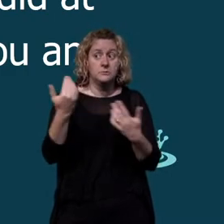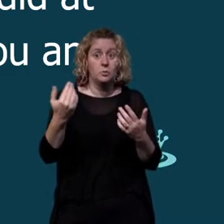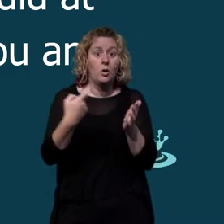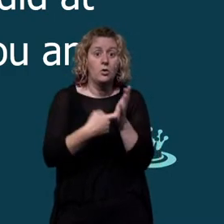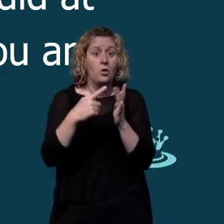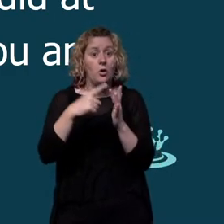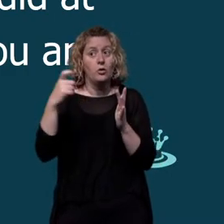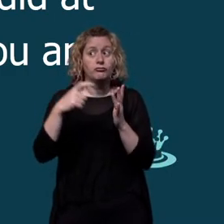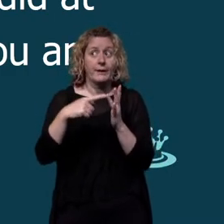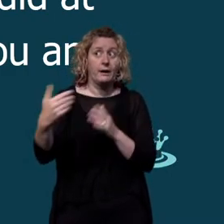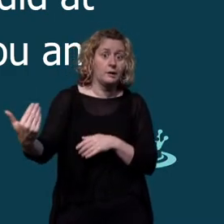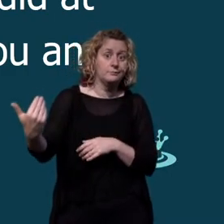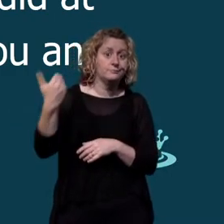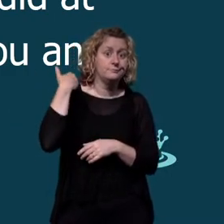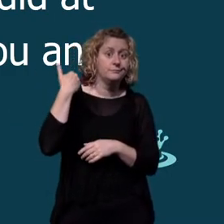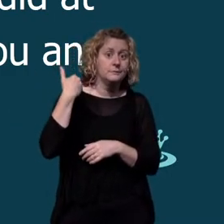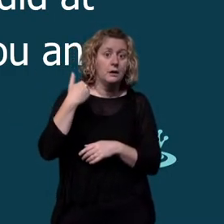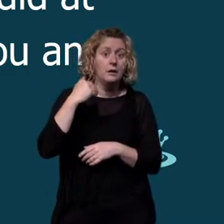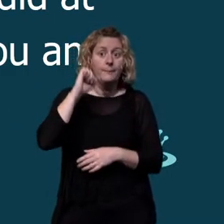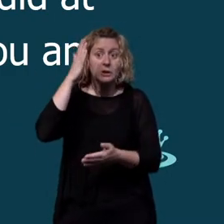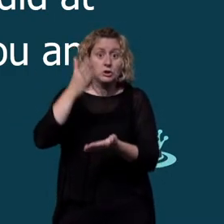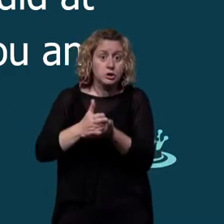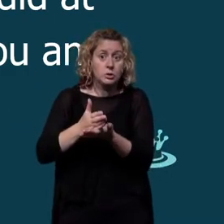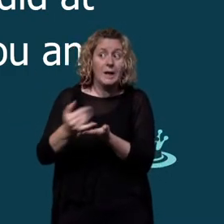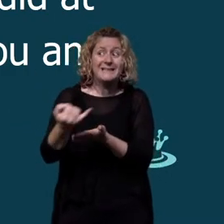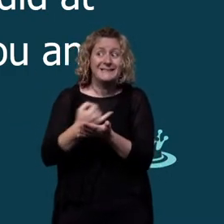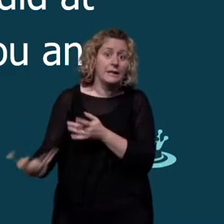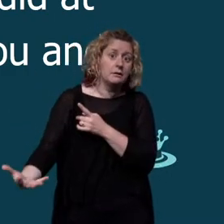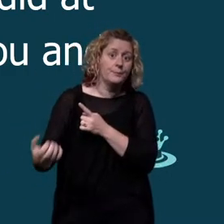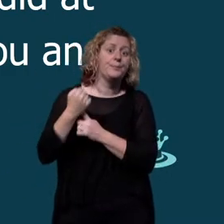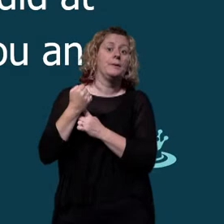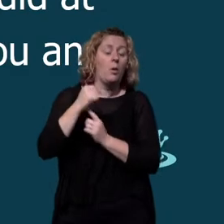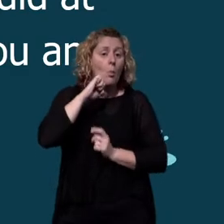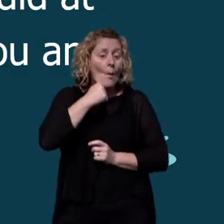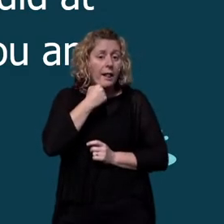sure your sin will find you out. It's a promise.